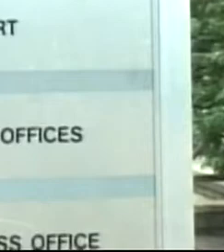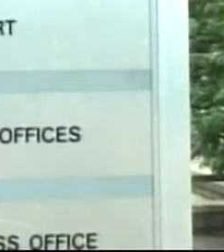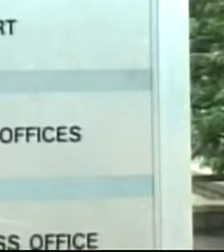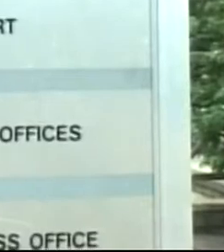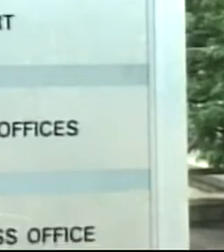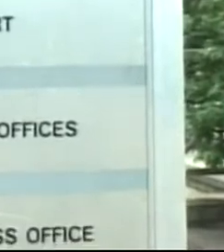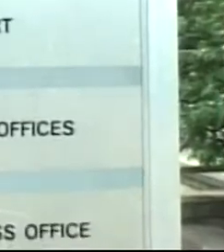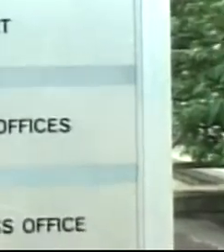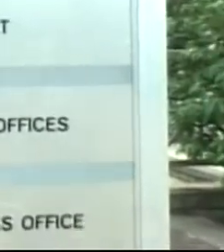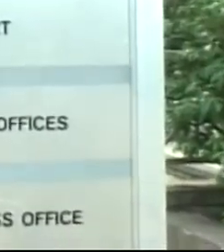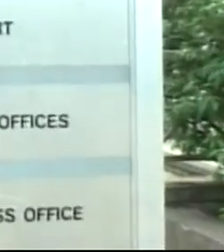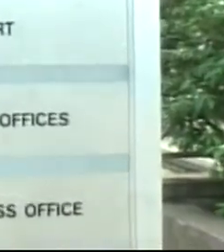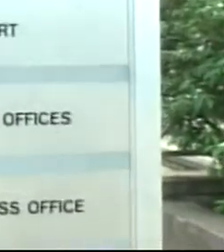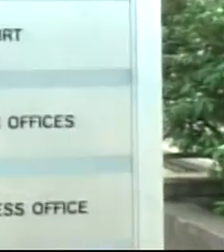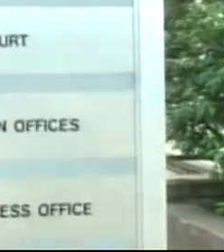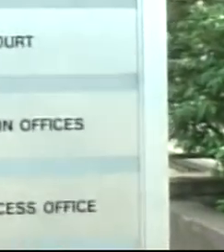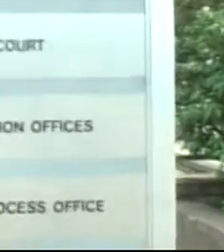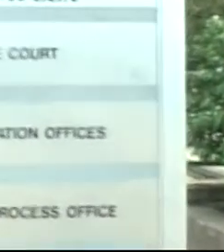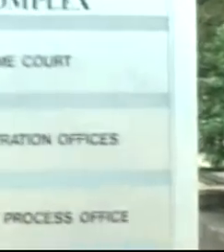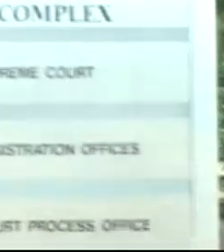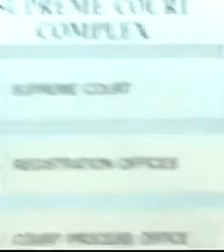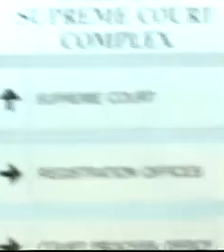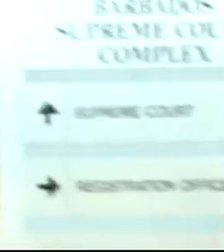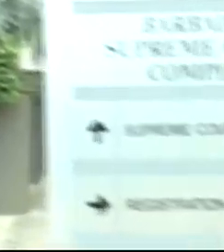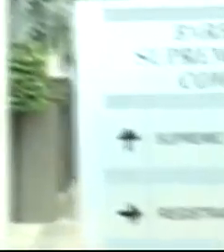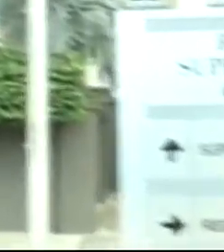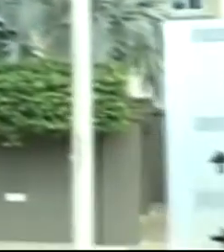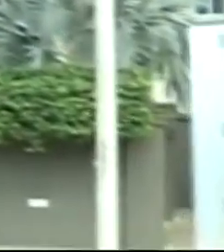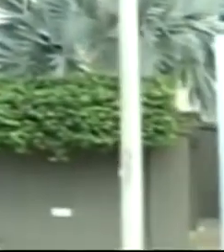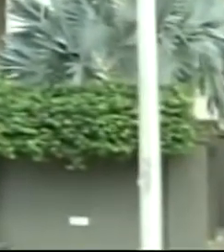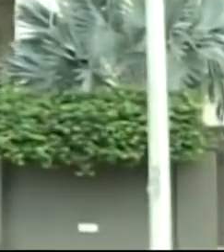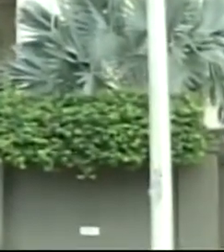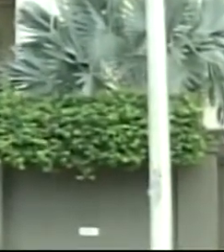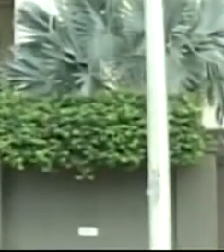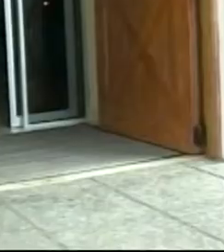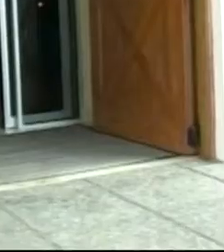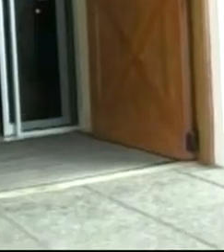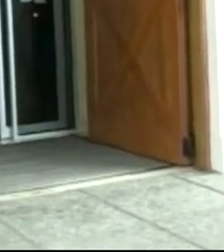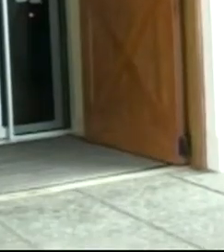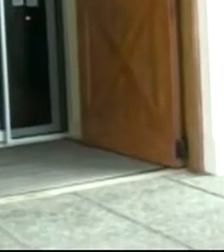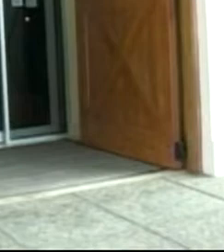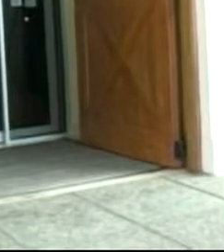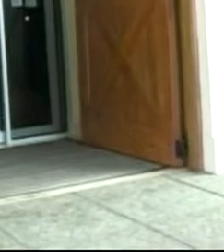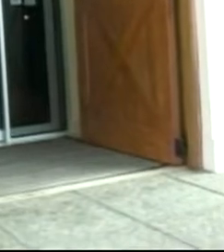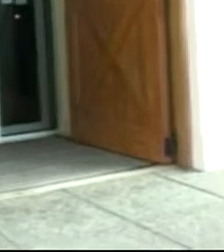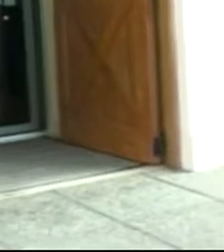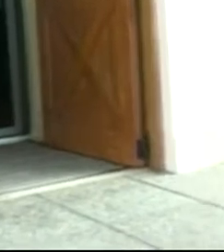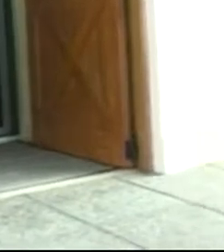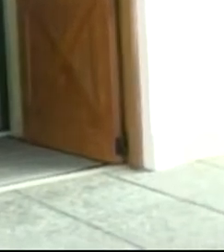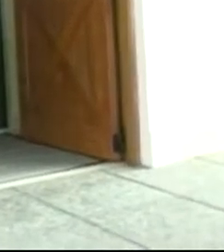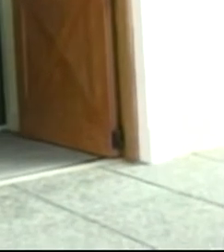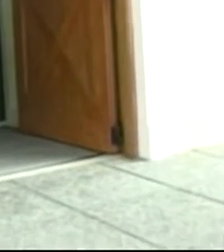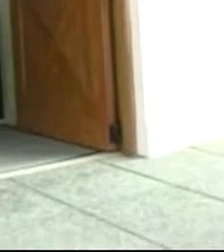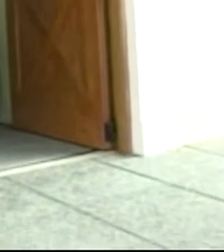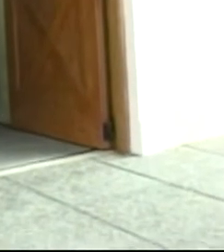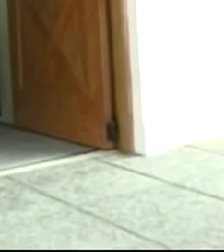put before the Court of Appeal earlier today. He says as a result of the freezing order passed on January 27th last year,